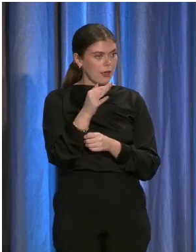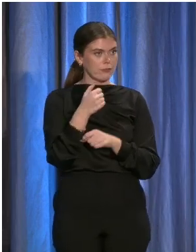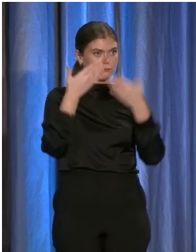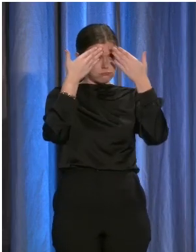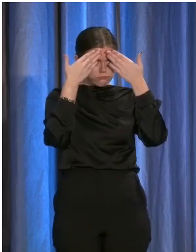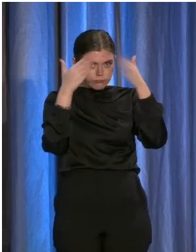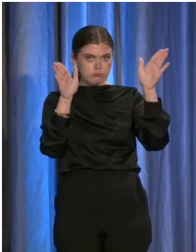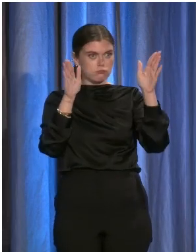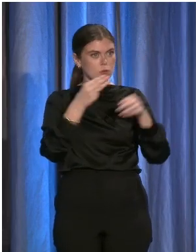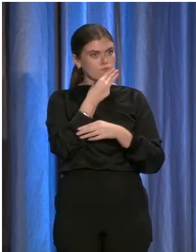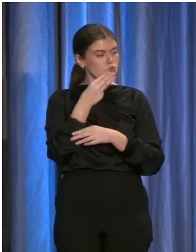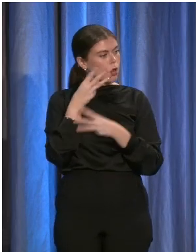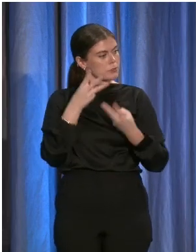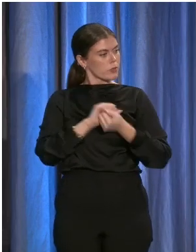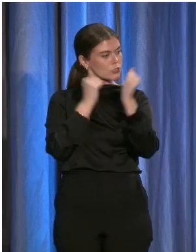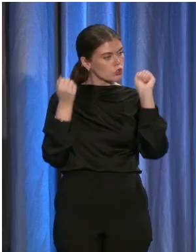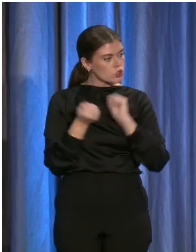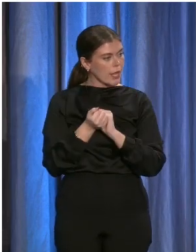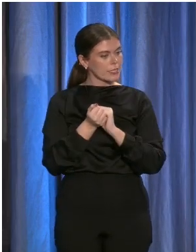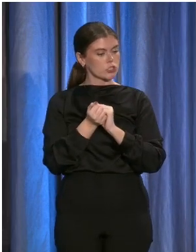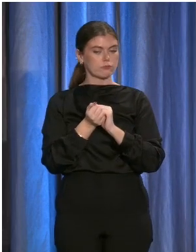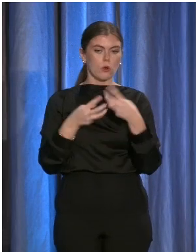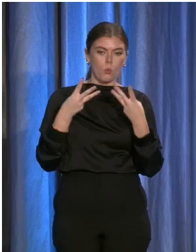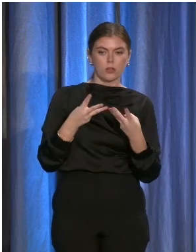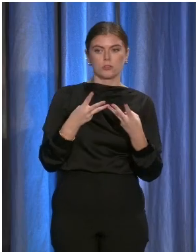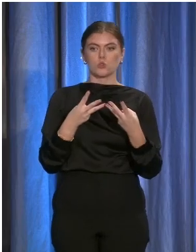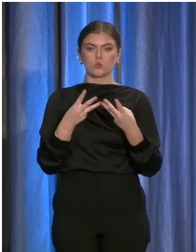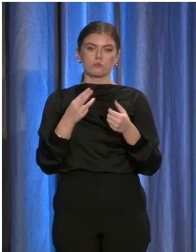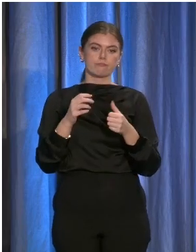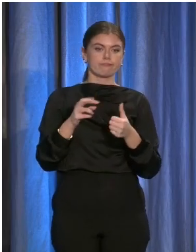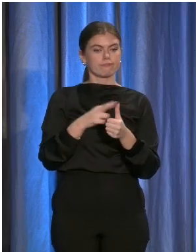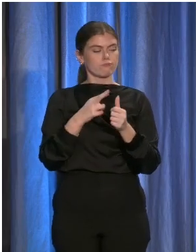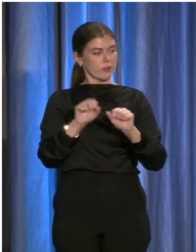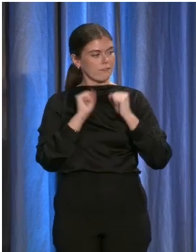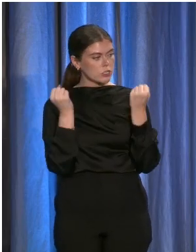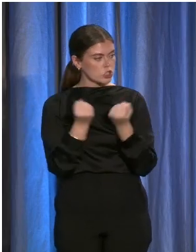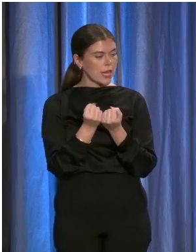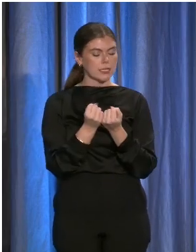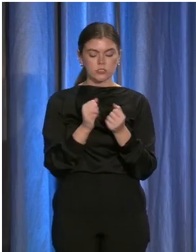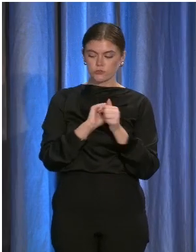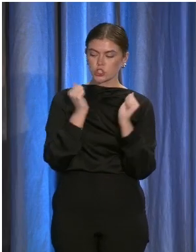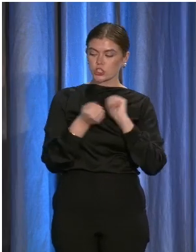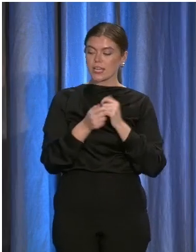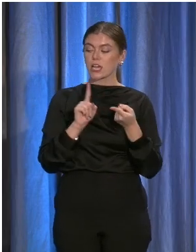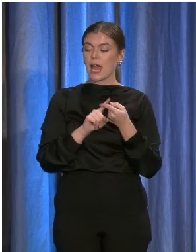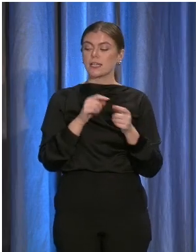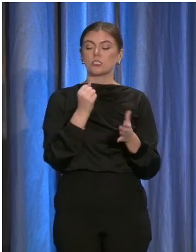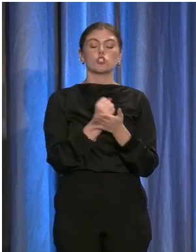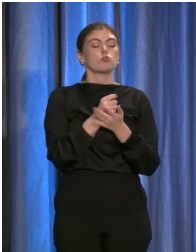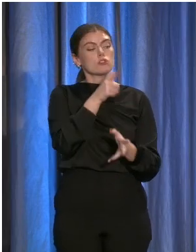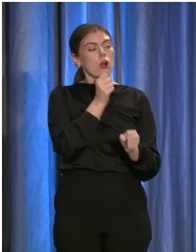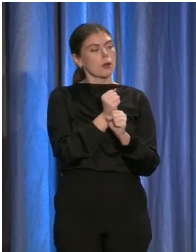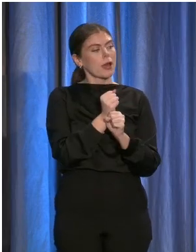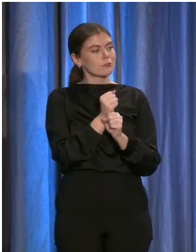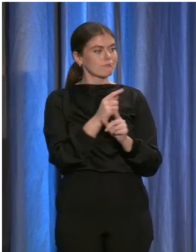and committed to change and ready for change, and students told us their own positive stories of belonging and inclusion